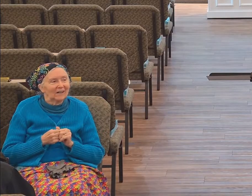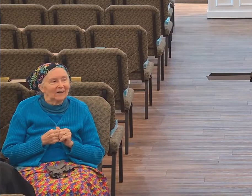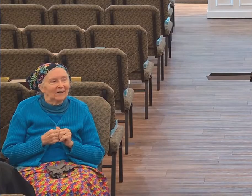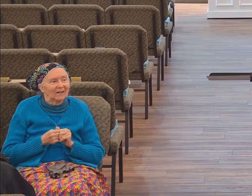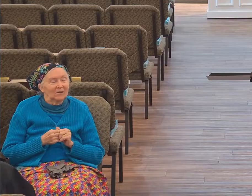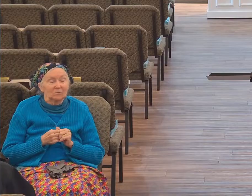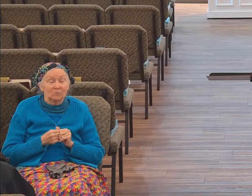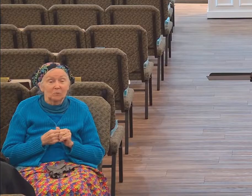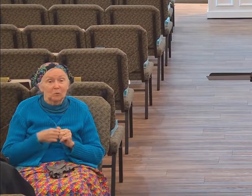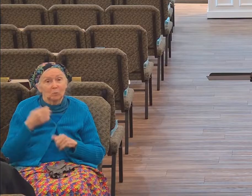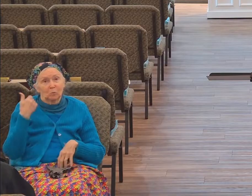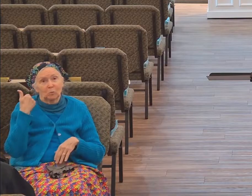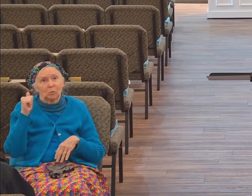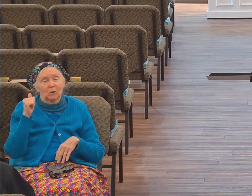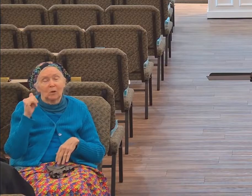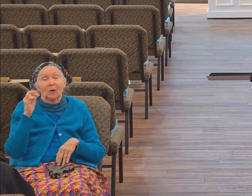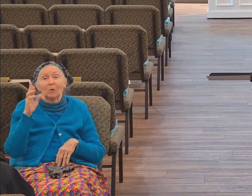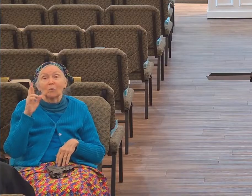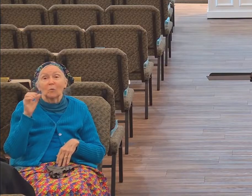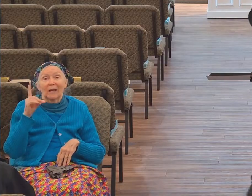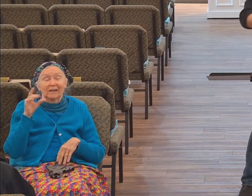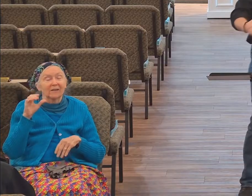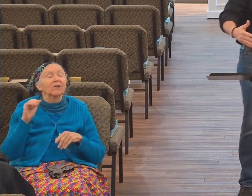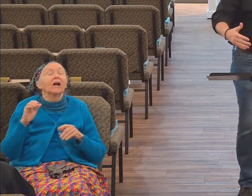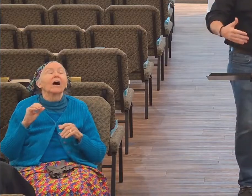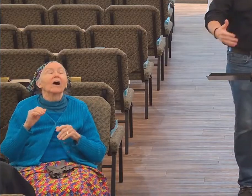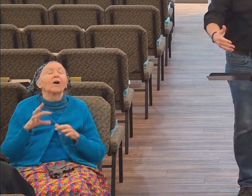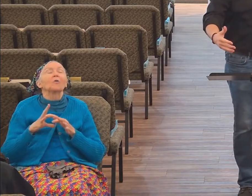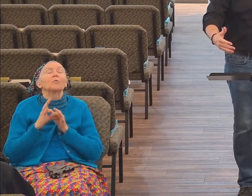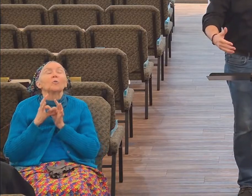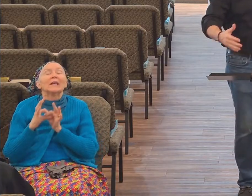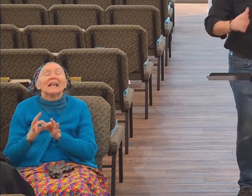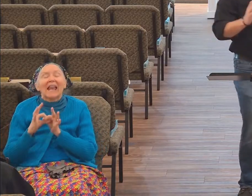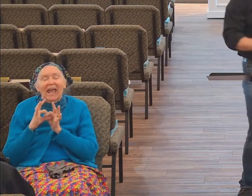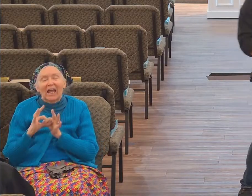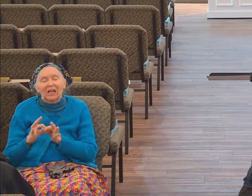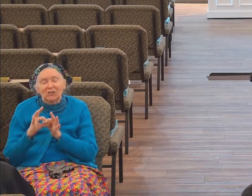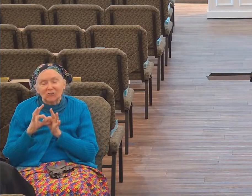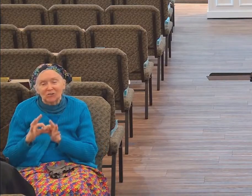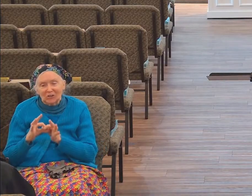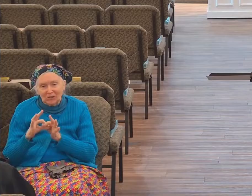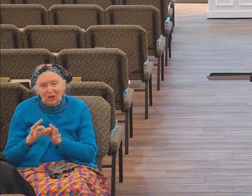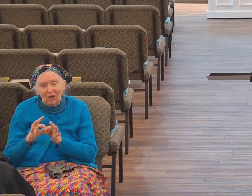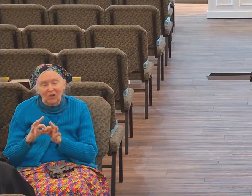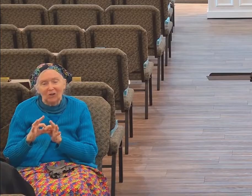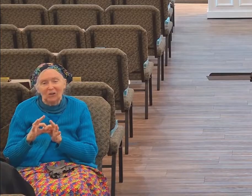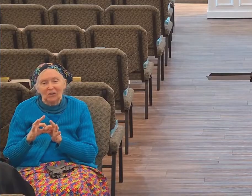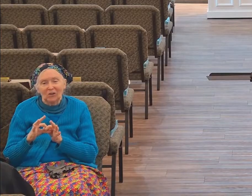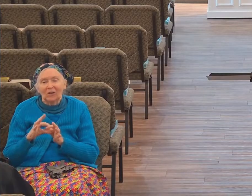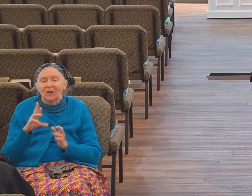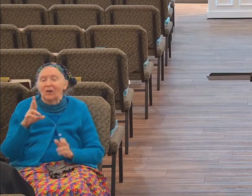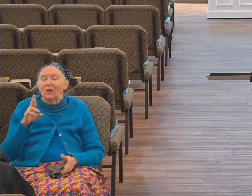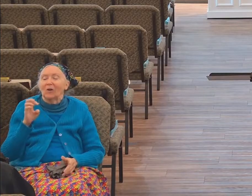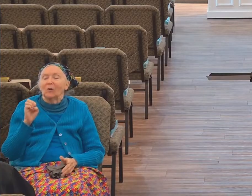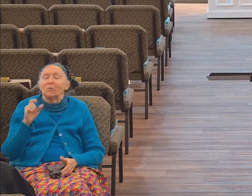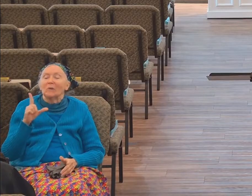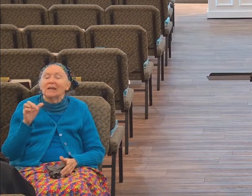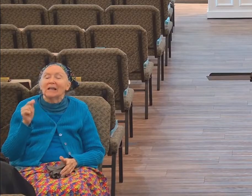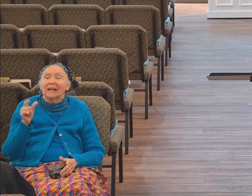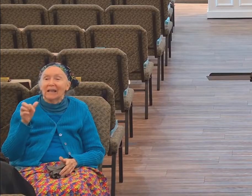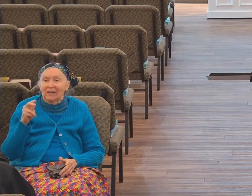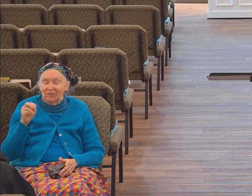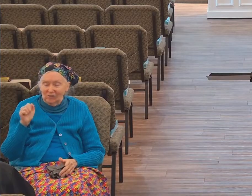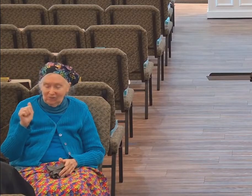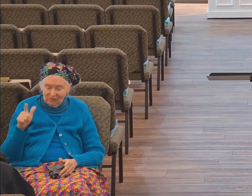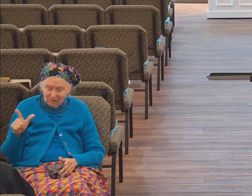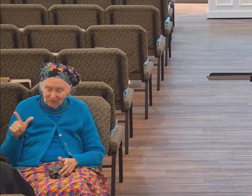Radical, okay. Relational. It's relational. Do you see that? It's a contrast between what they would expect with people like